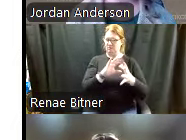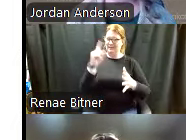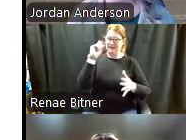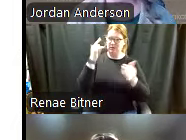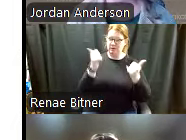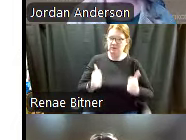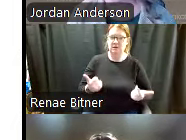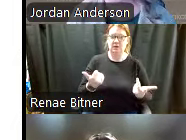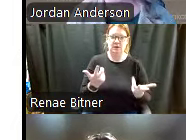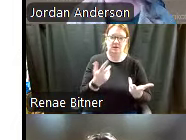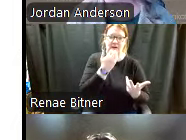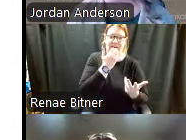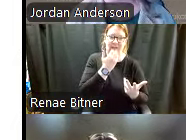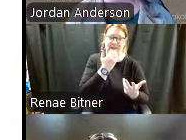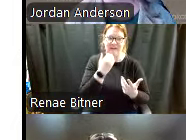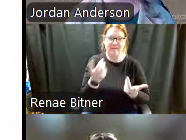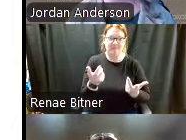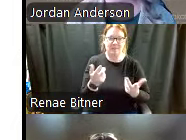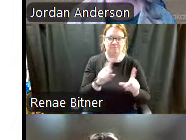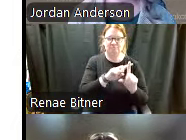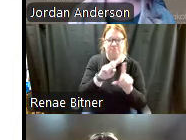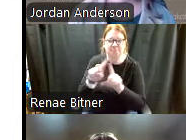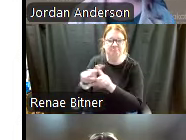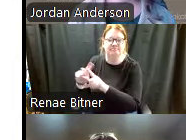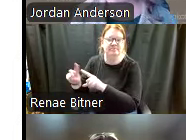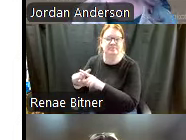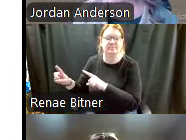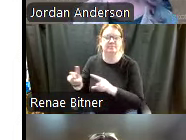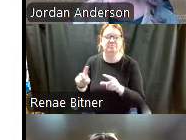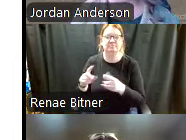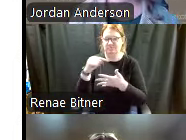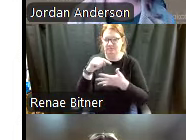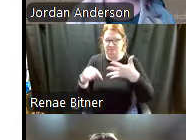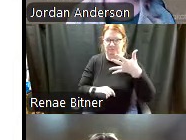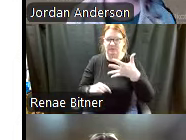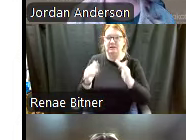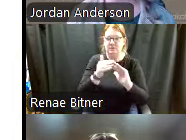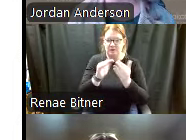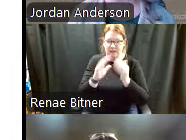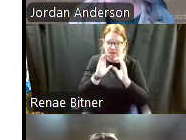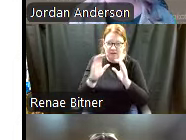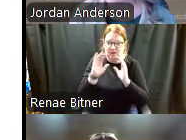language development, pragmatics, auditory hierarchy, community connections, and